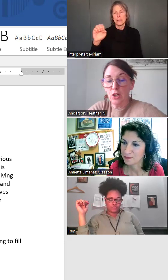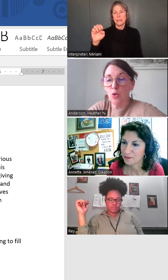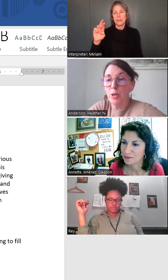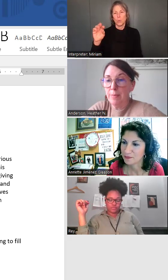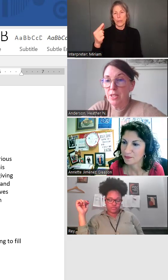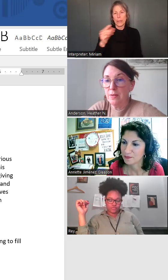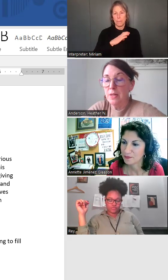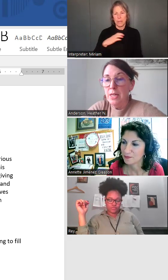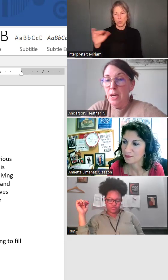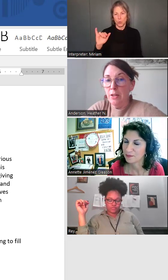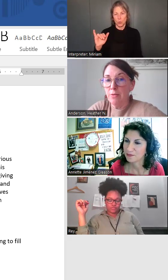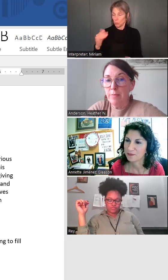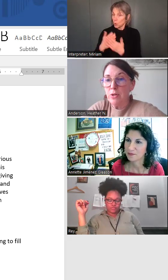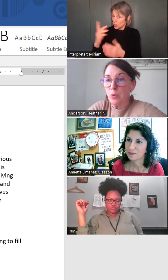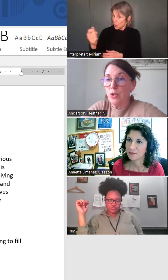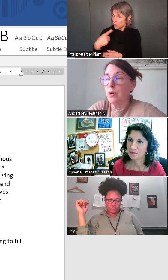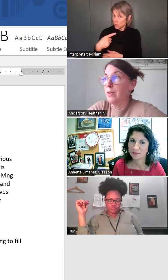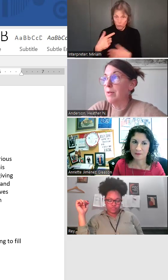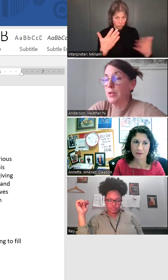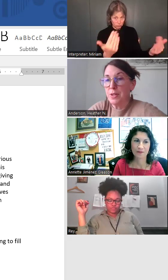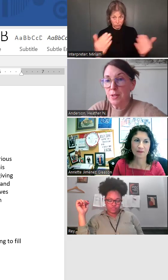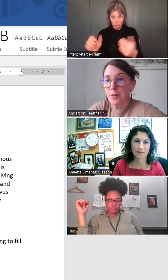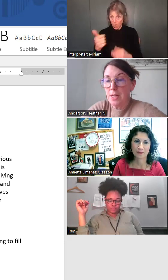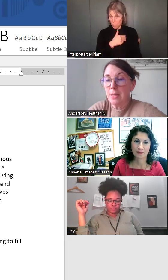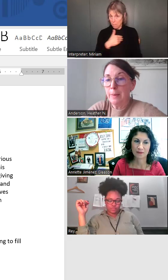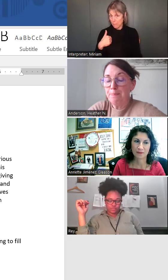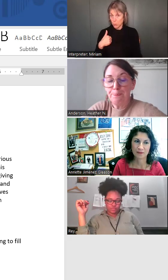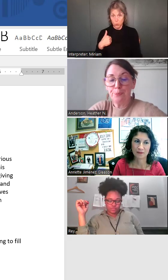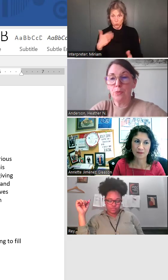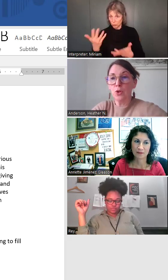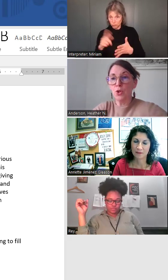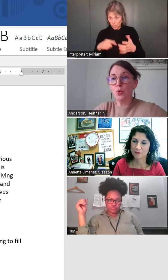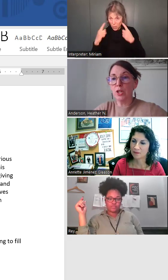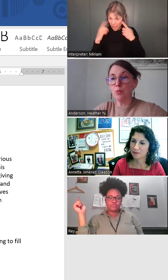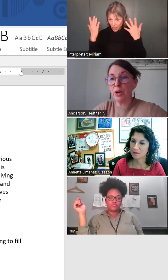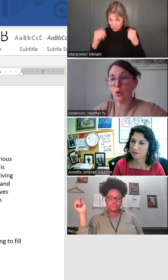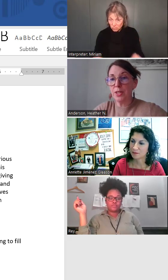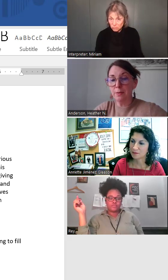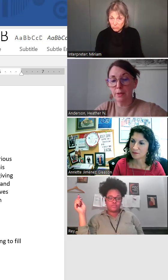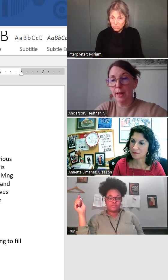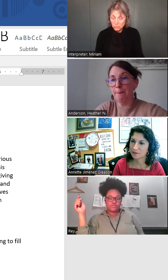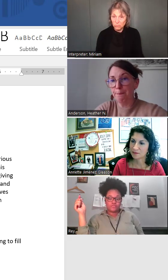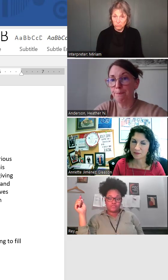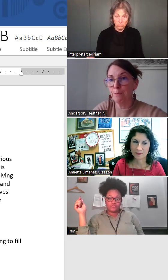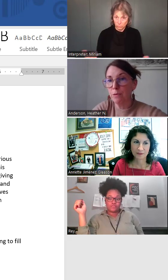and I'd like to open it up to other members. What do other members think? Do we Well, prioritize?